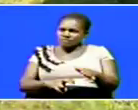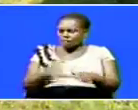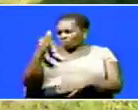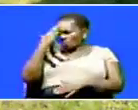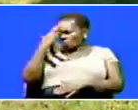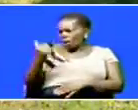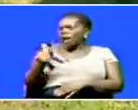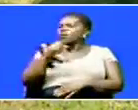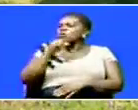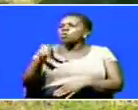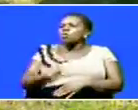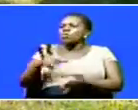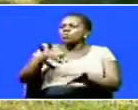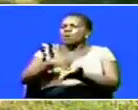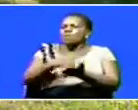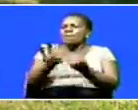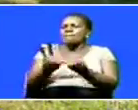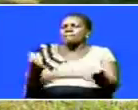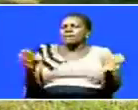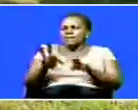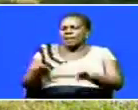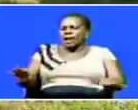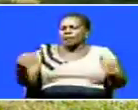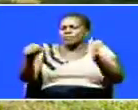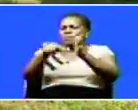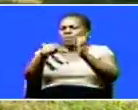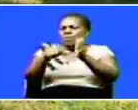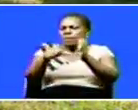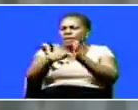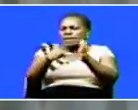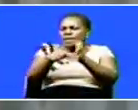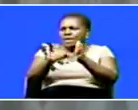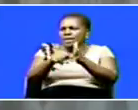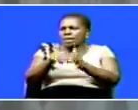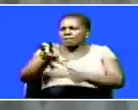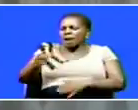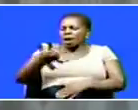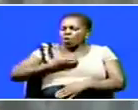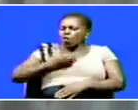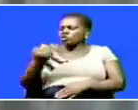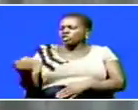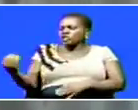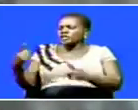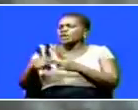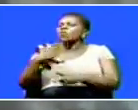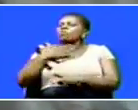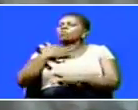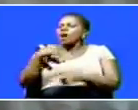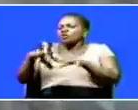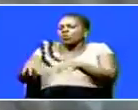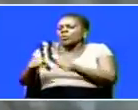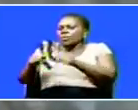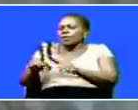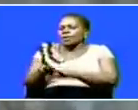Why are the old involved in so many land tussles, often instigated by their own children seeking to disinherit